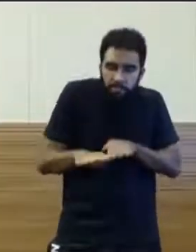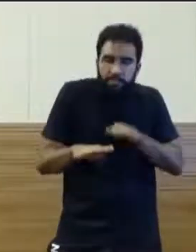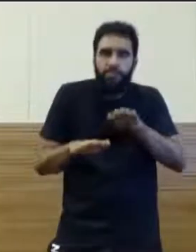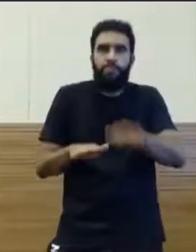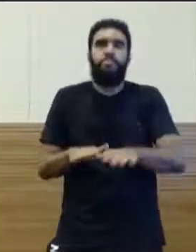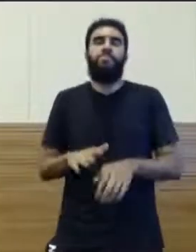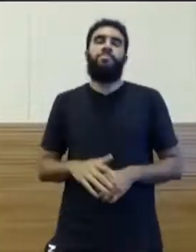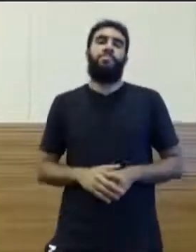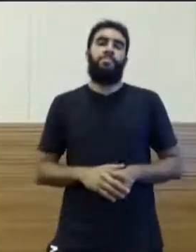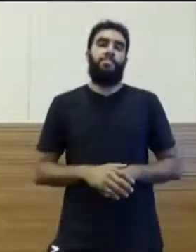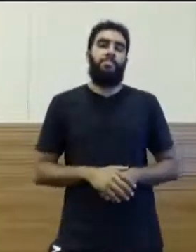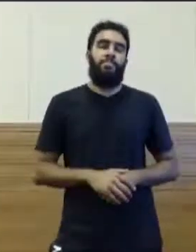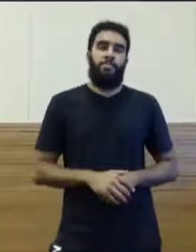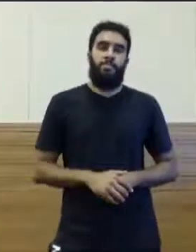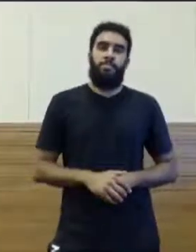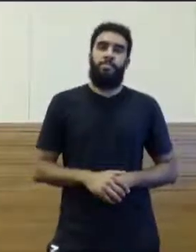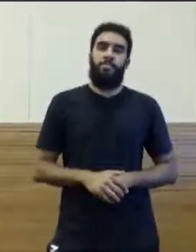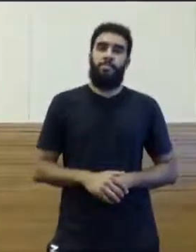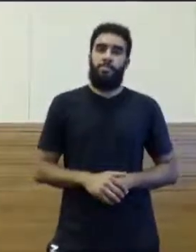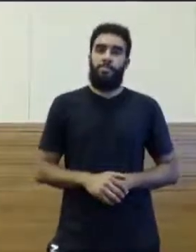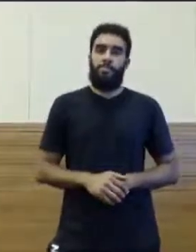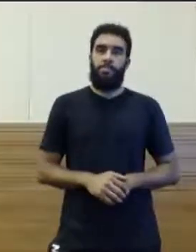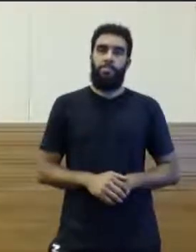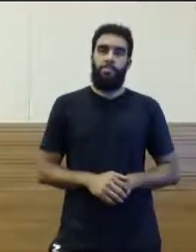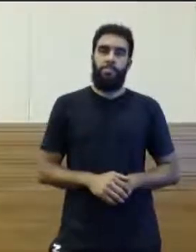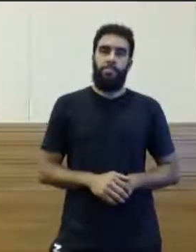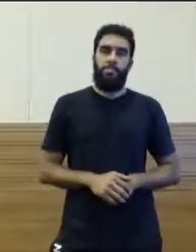step between